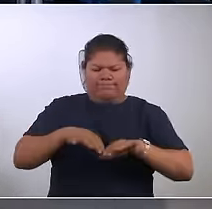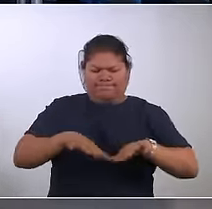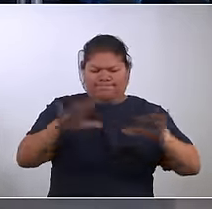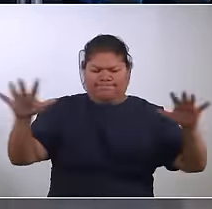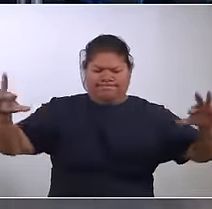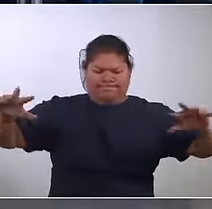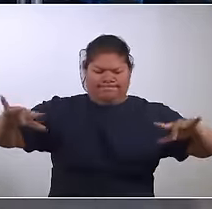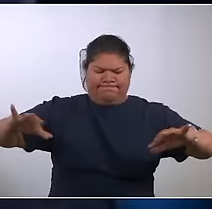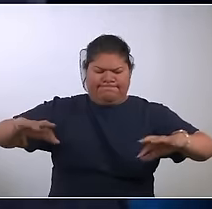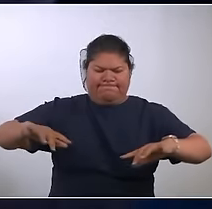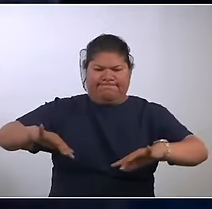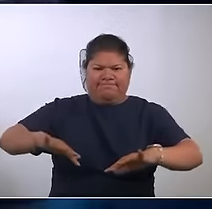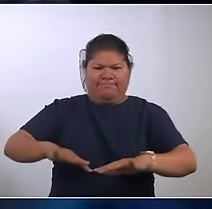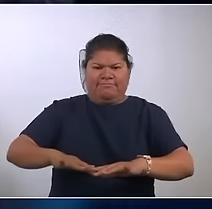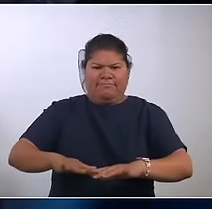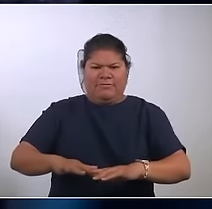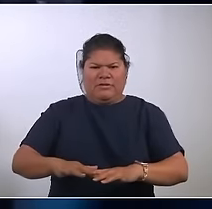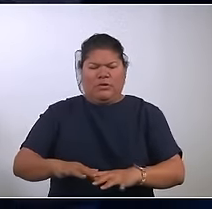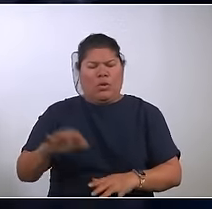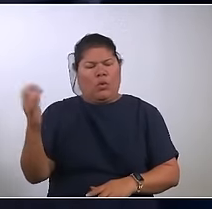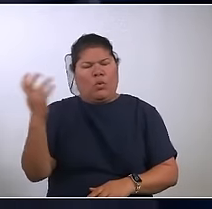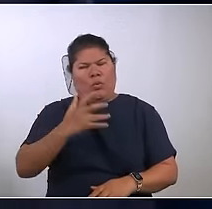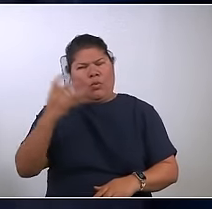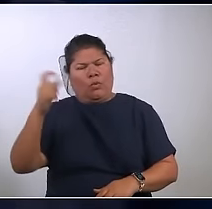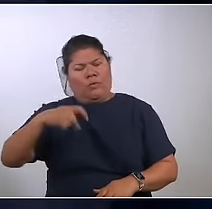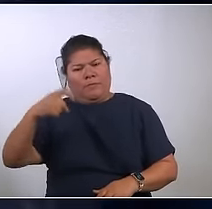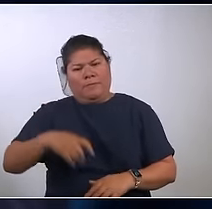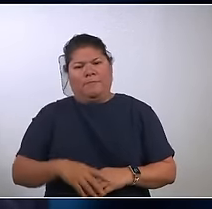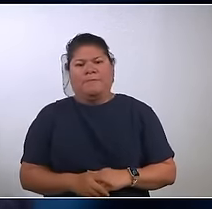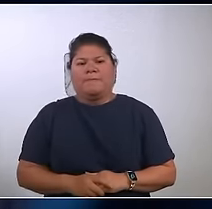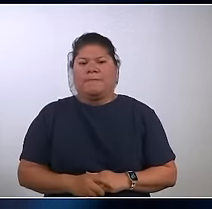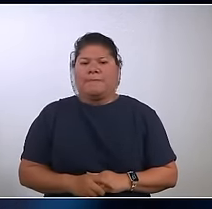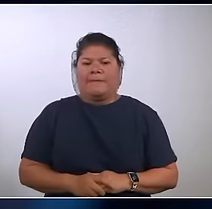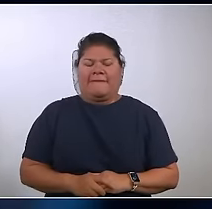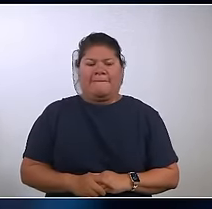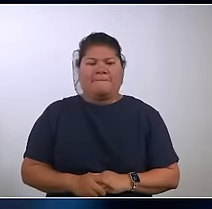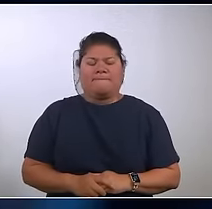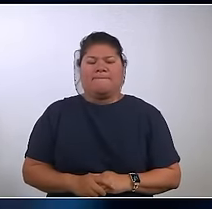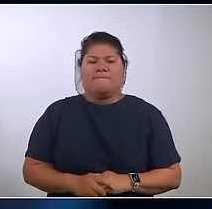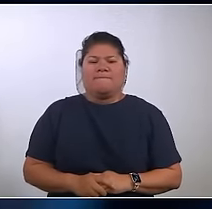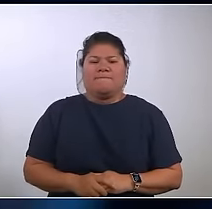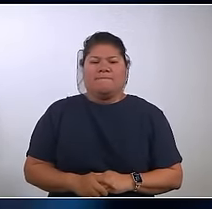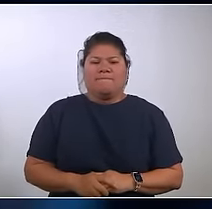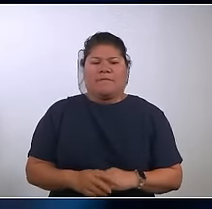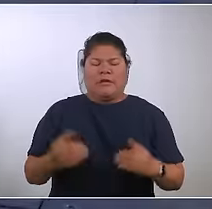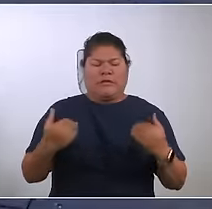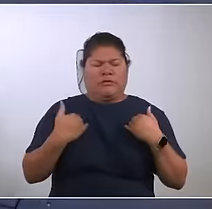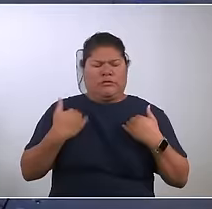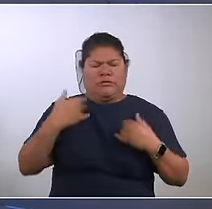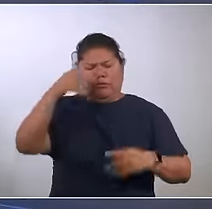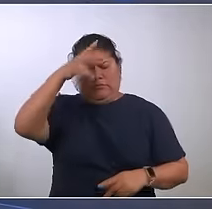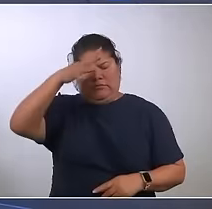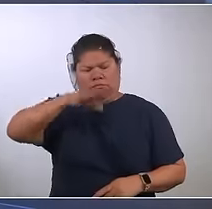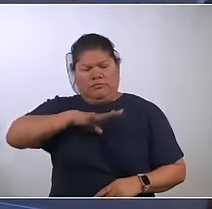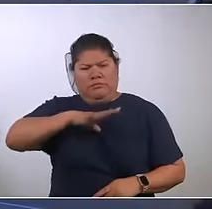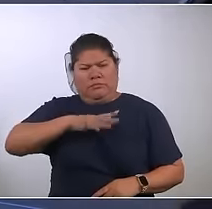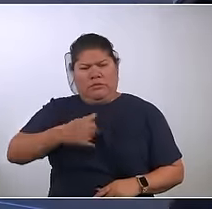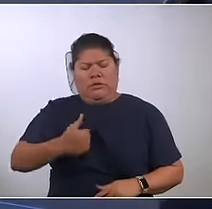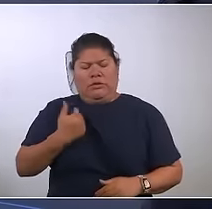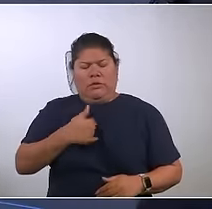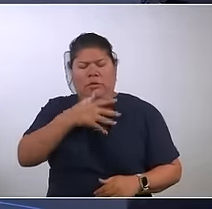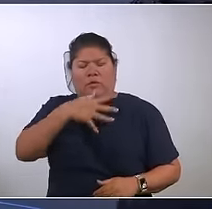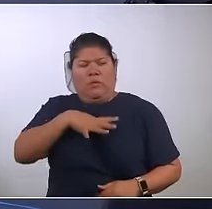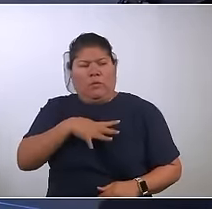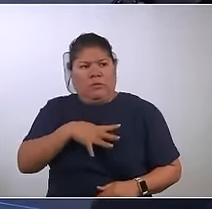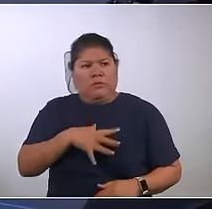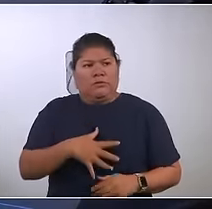un valle que estaba lleno de huesos. Oh, how we need. Como how necesitamos. We need young men. Jóvenes. And young